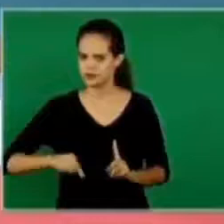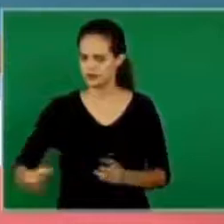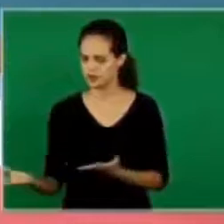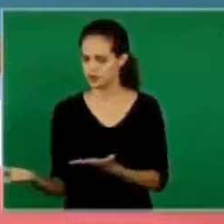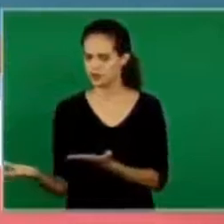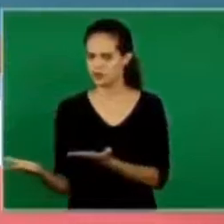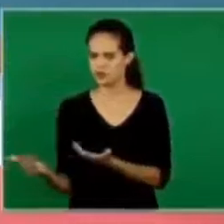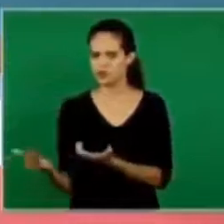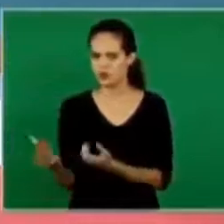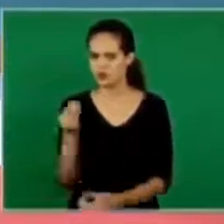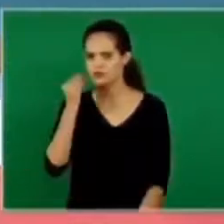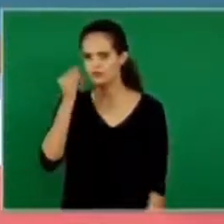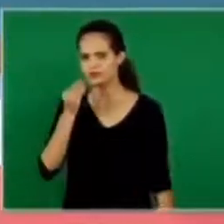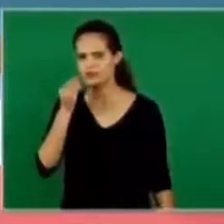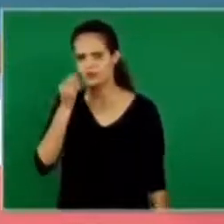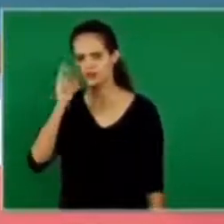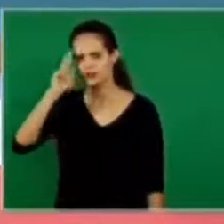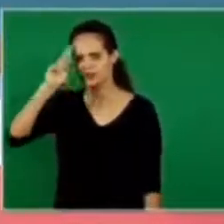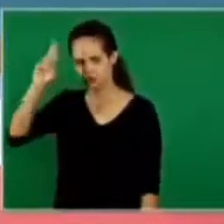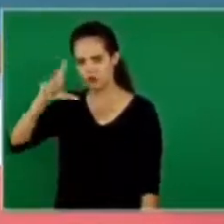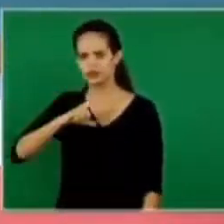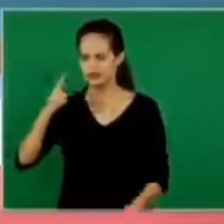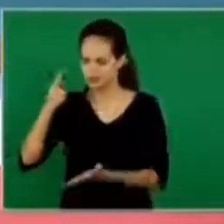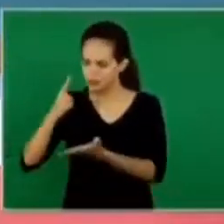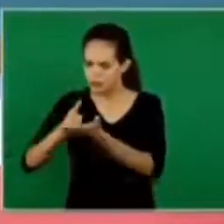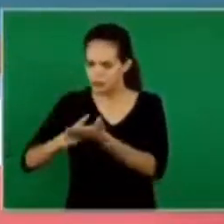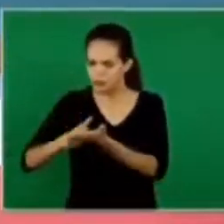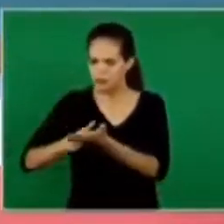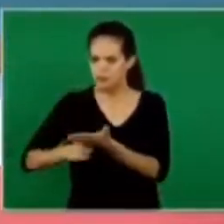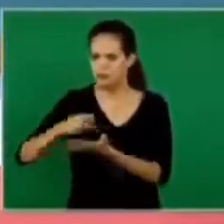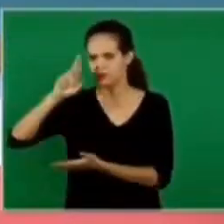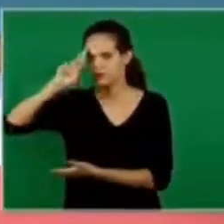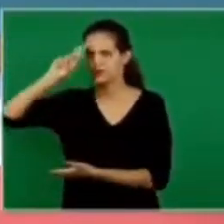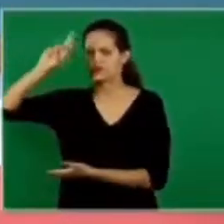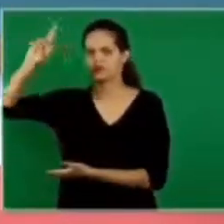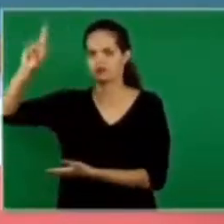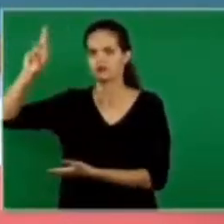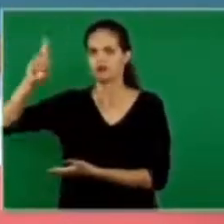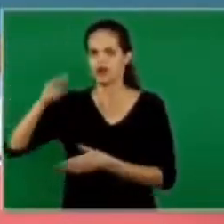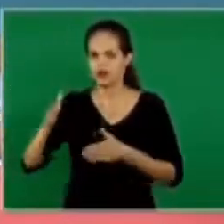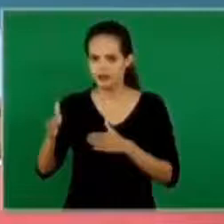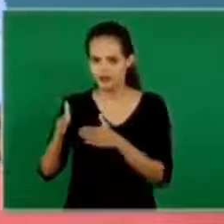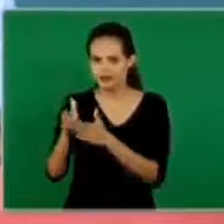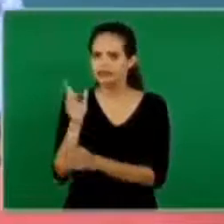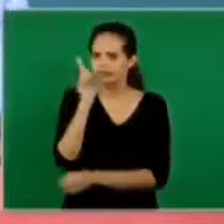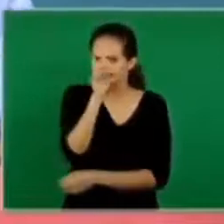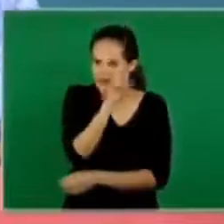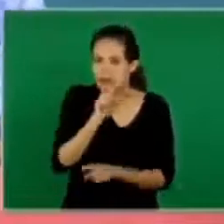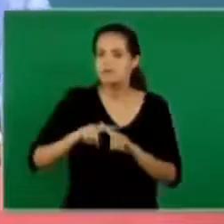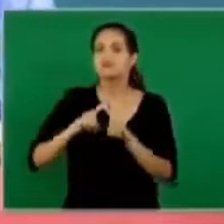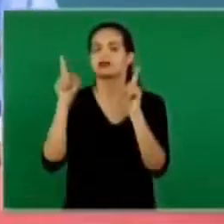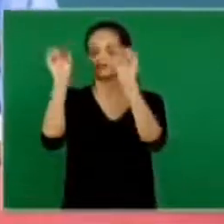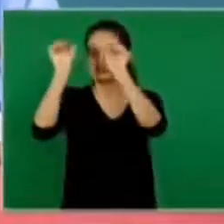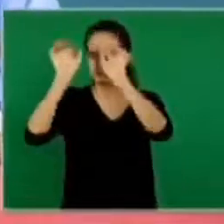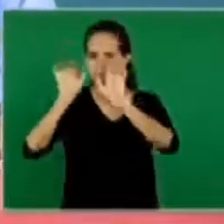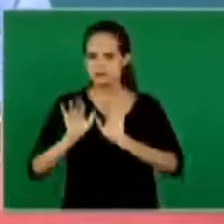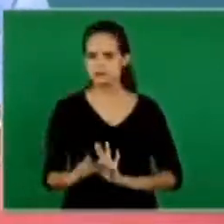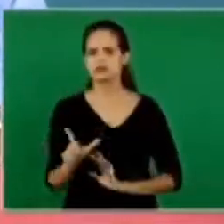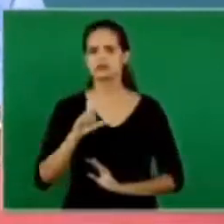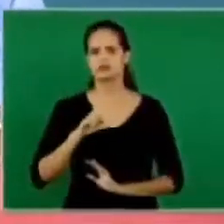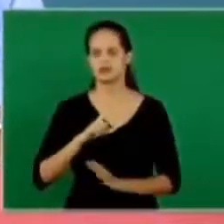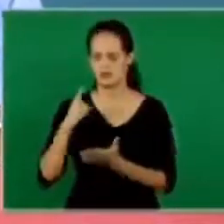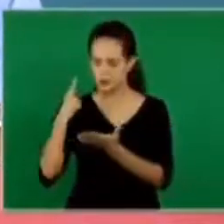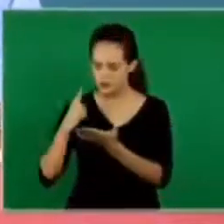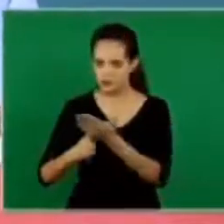But those that are walking in the narrow path. It is narrow, but it's filled